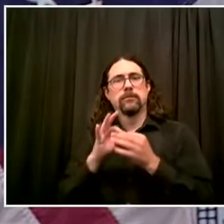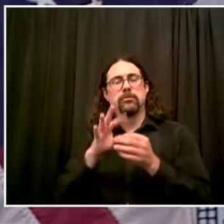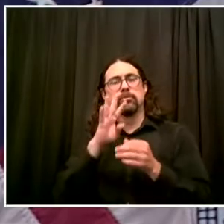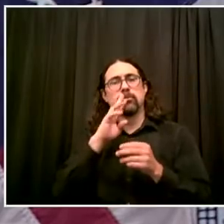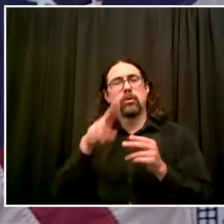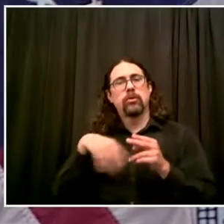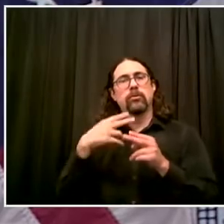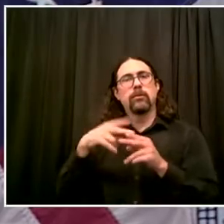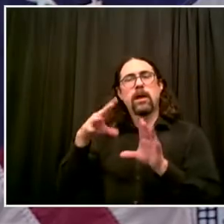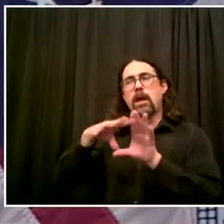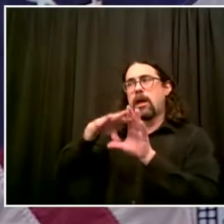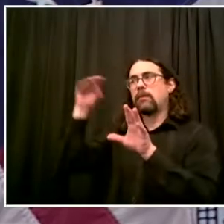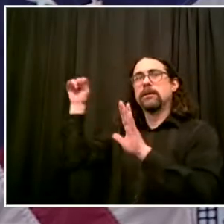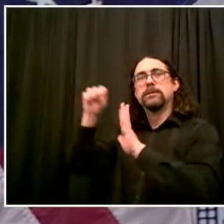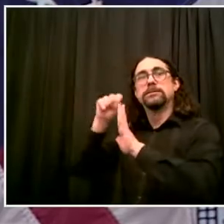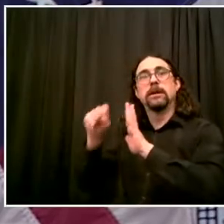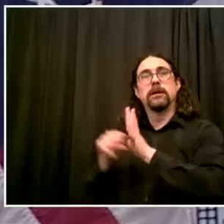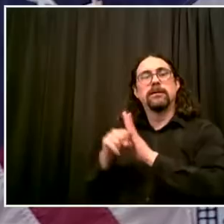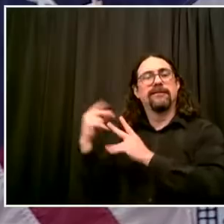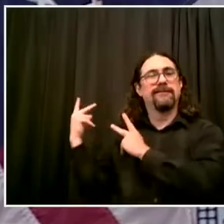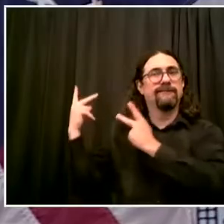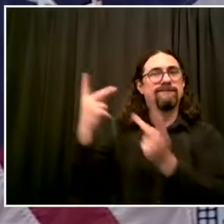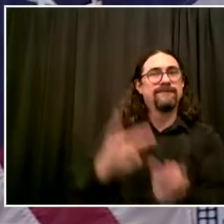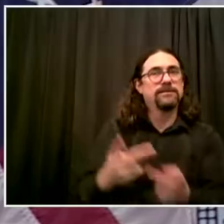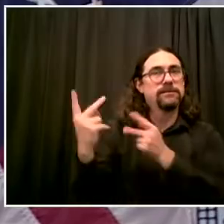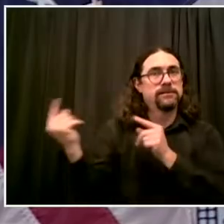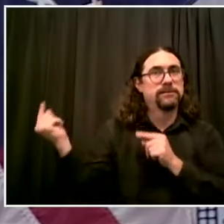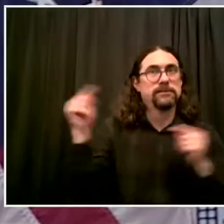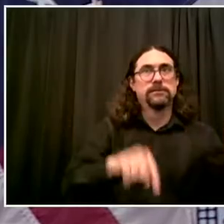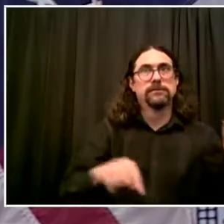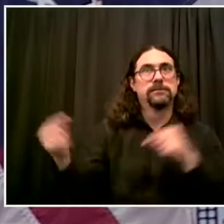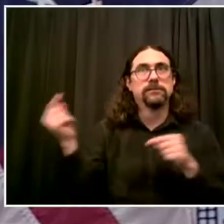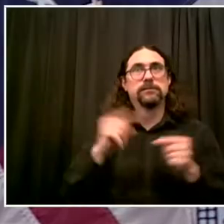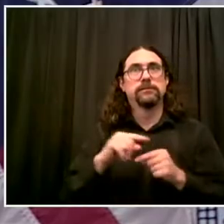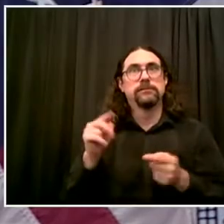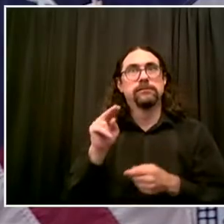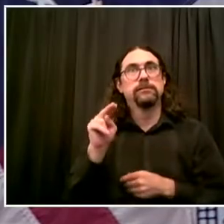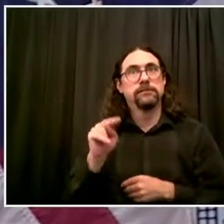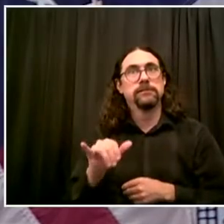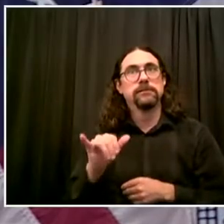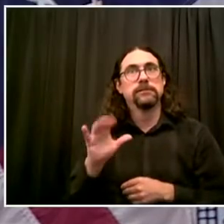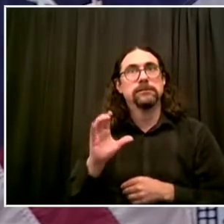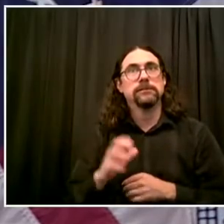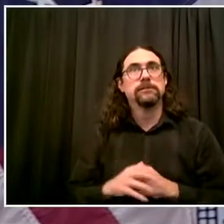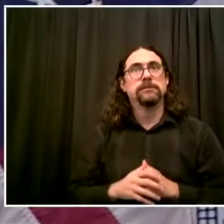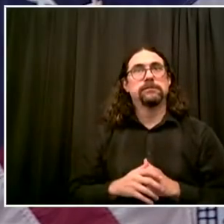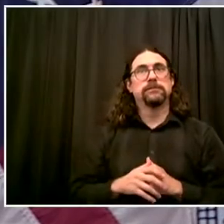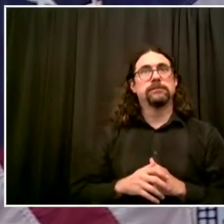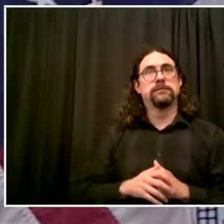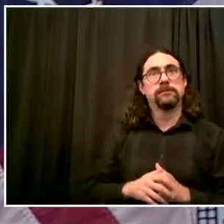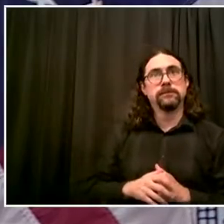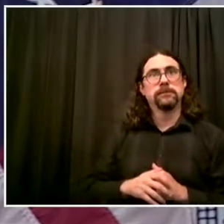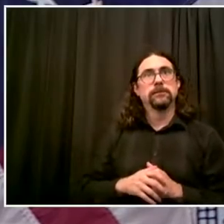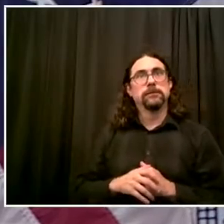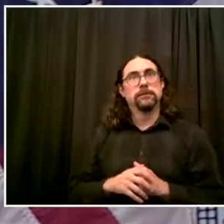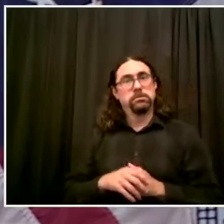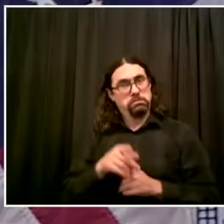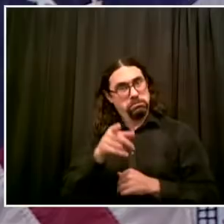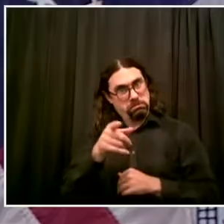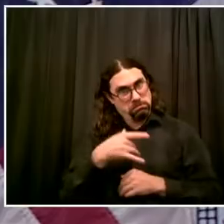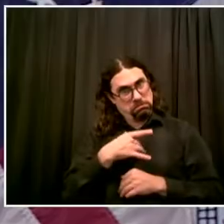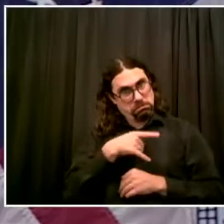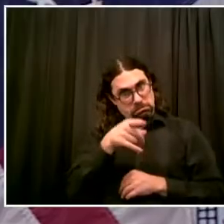leaning toward that? And do you find that the state is leaning toward that? Is that, given the numbers that are coming out of some